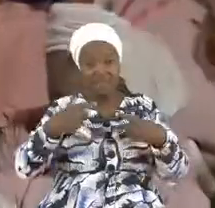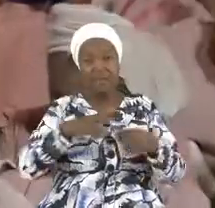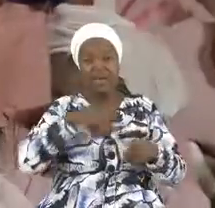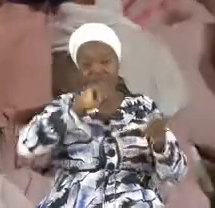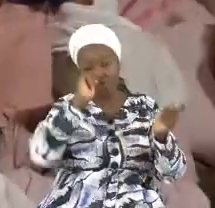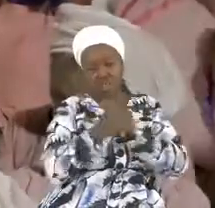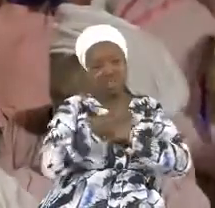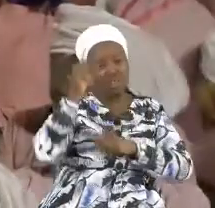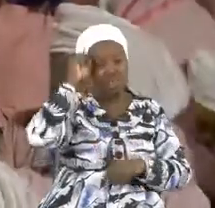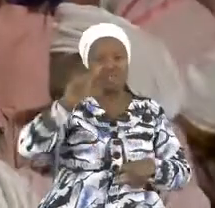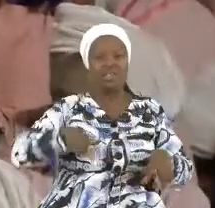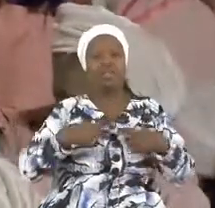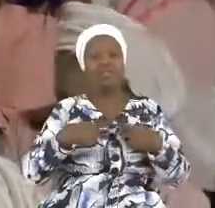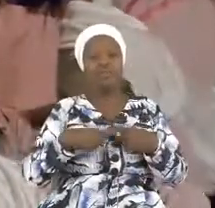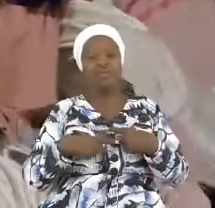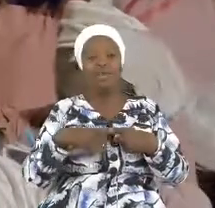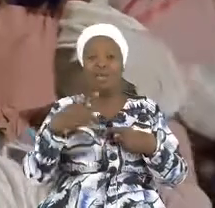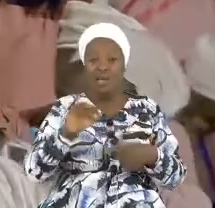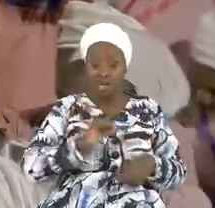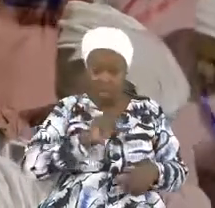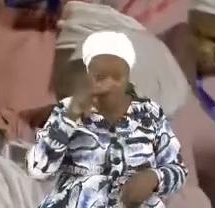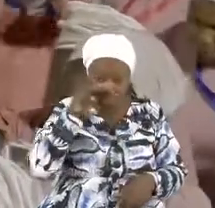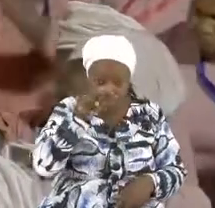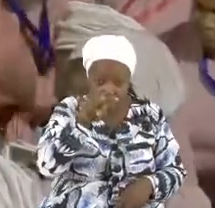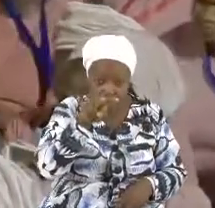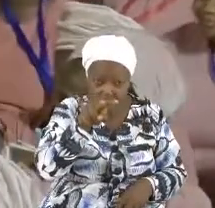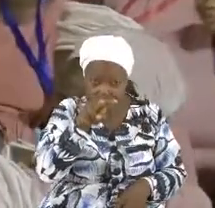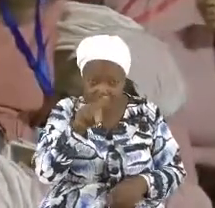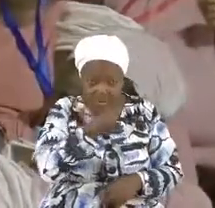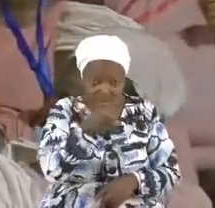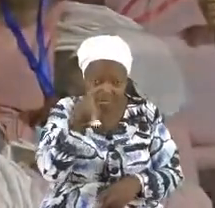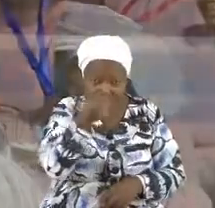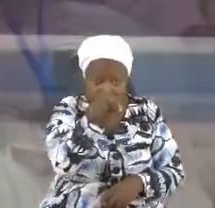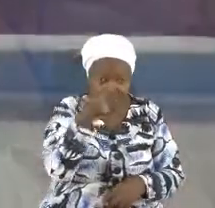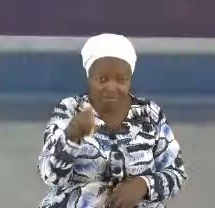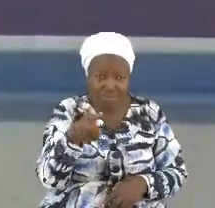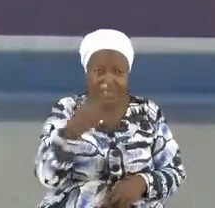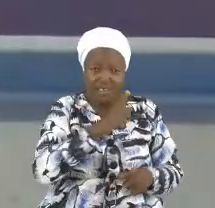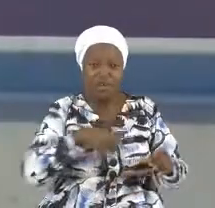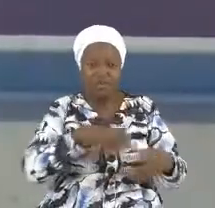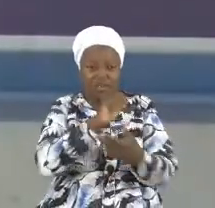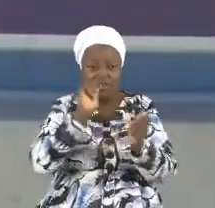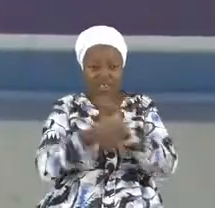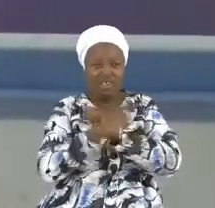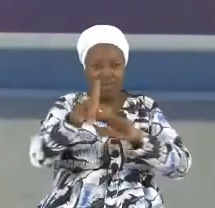Everything you've tried and you say,